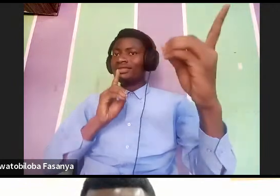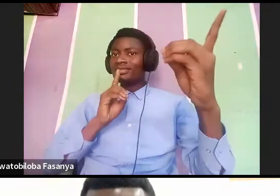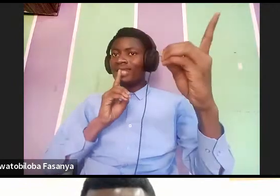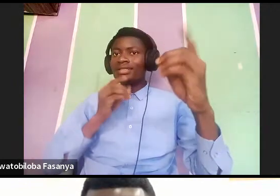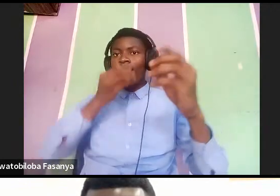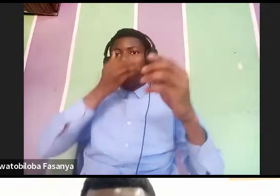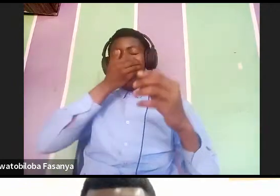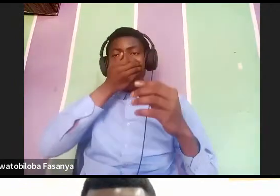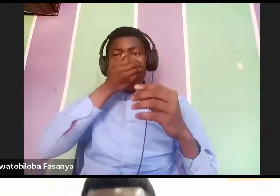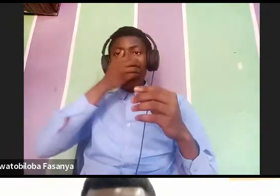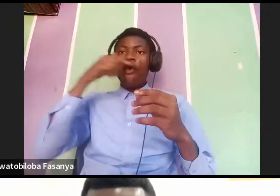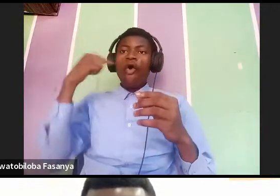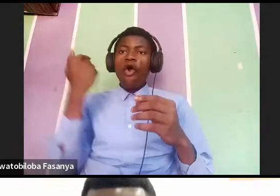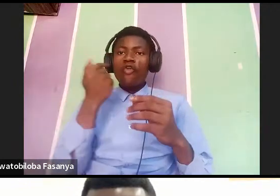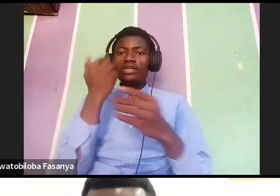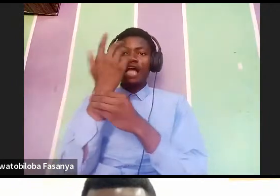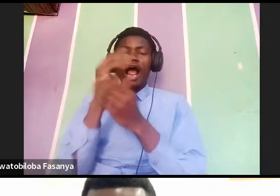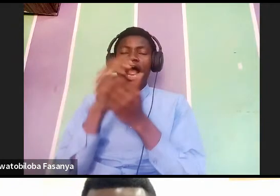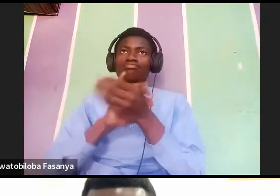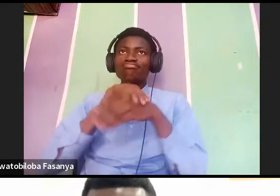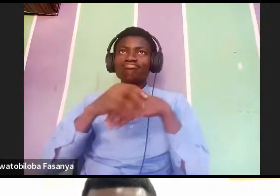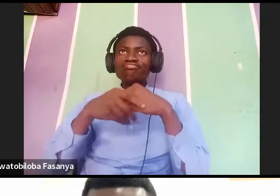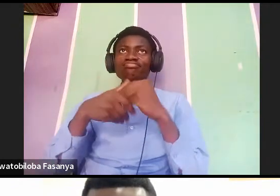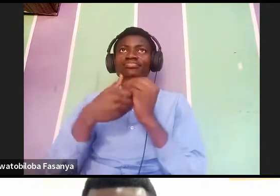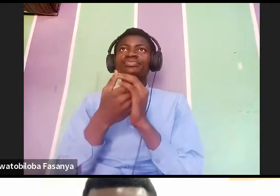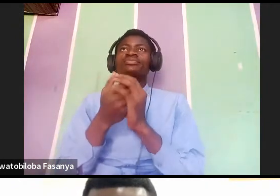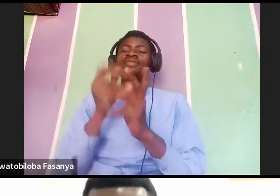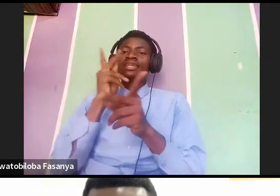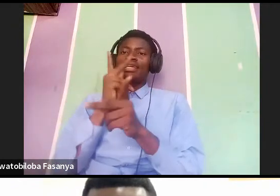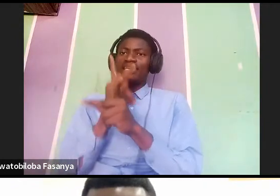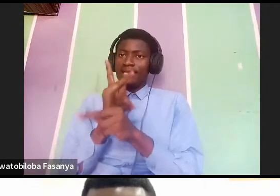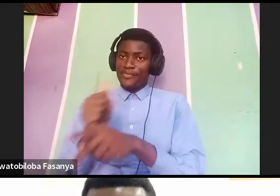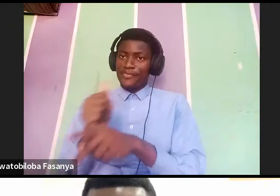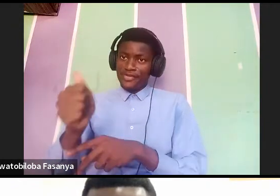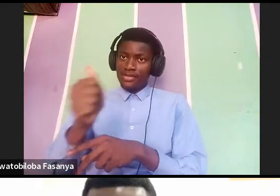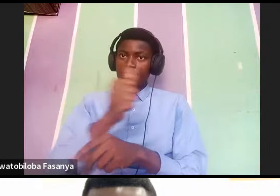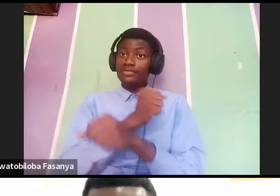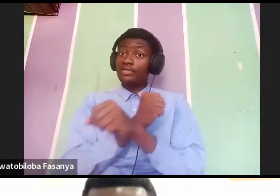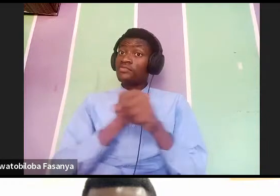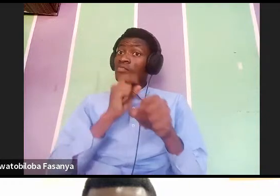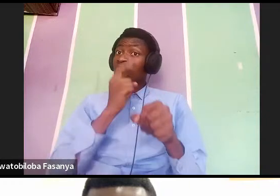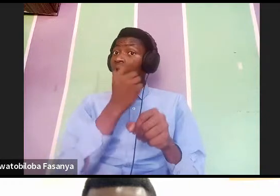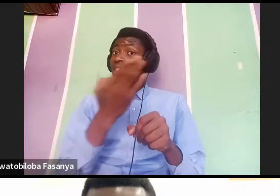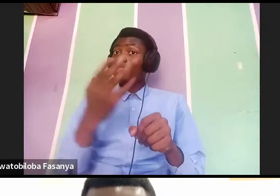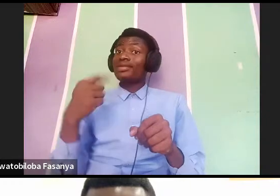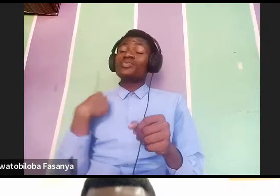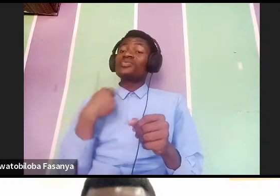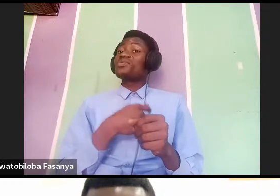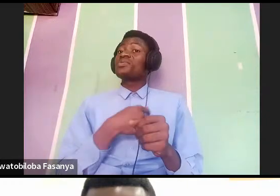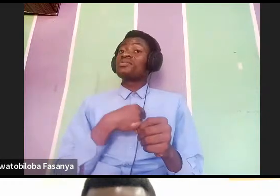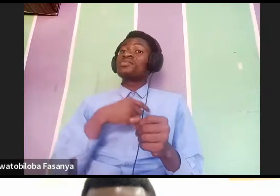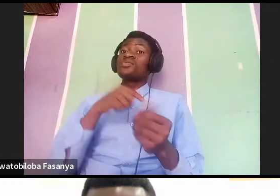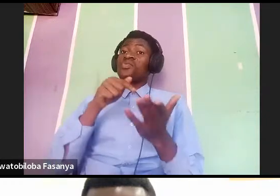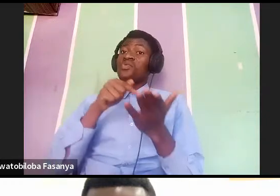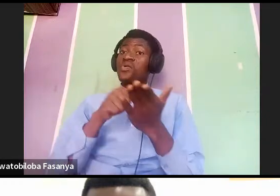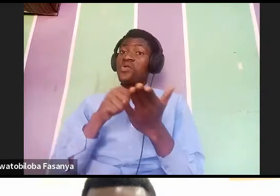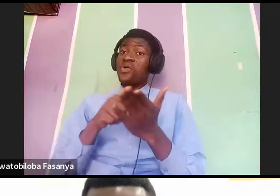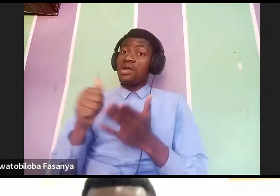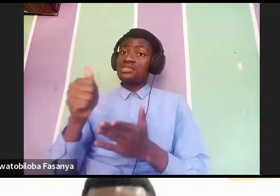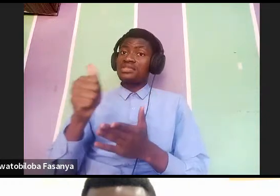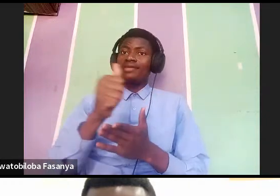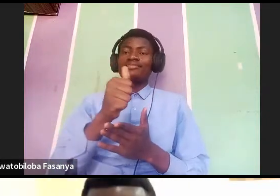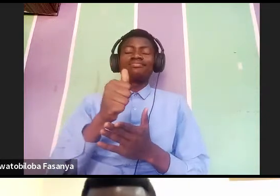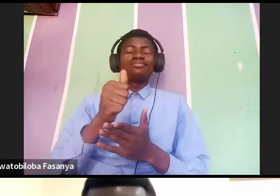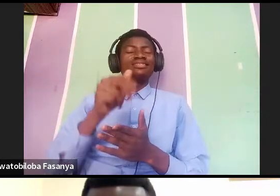that you keep yourself safe. One of the things that we owe ourselves is to take care of ourselves. If you don't take care